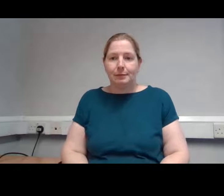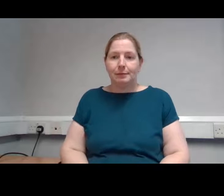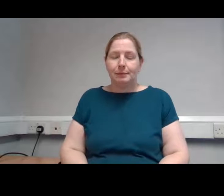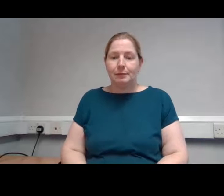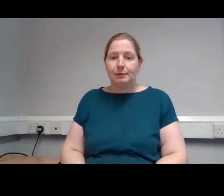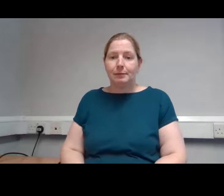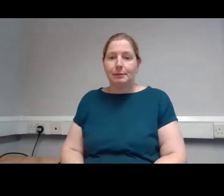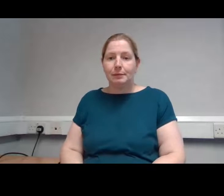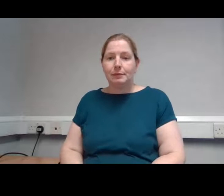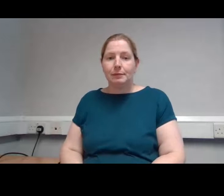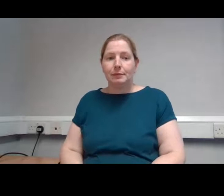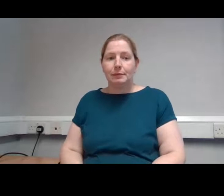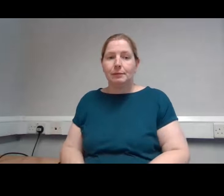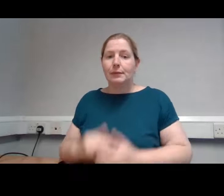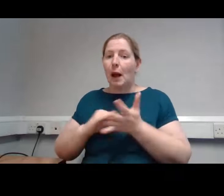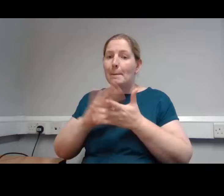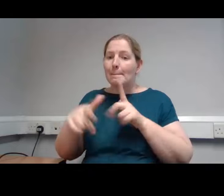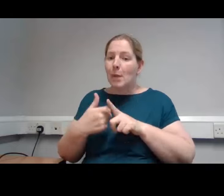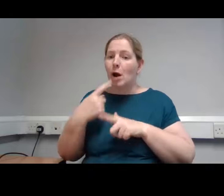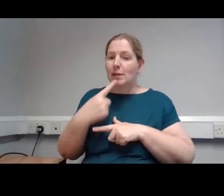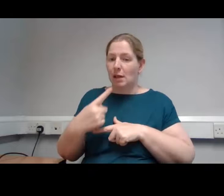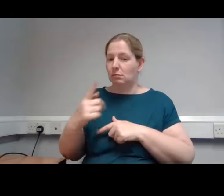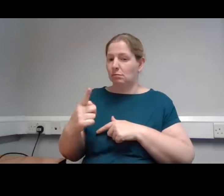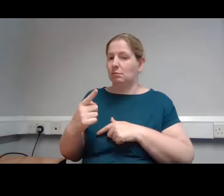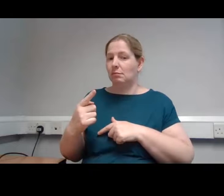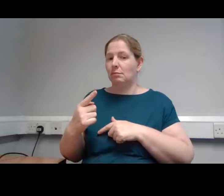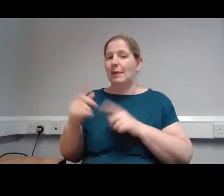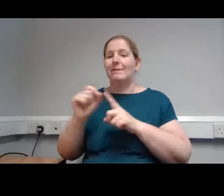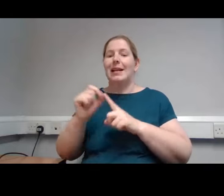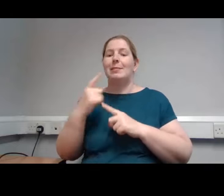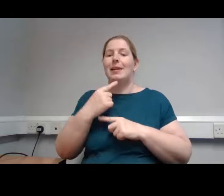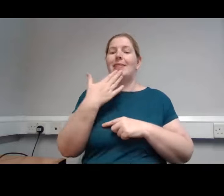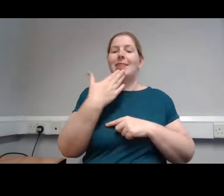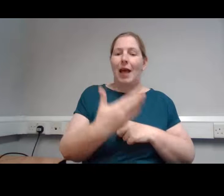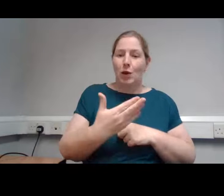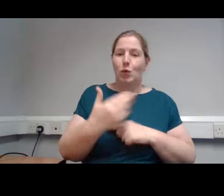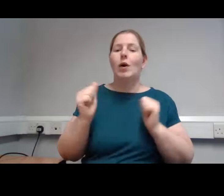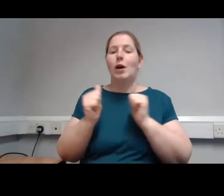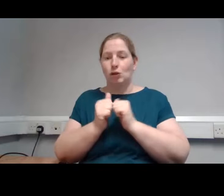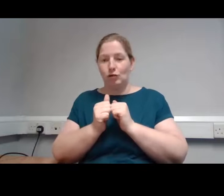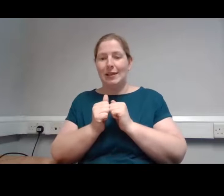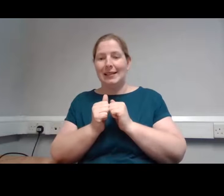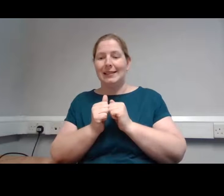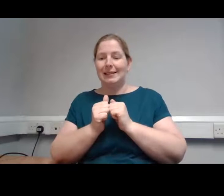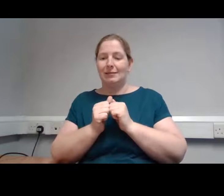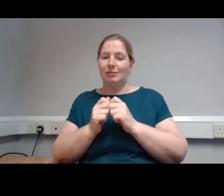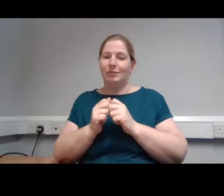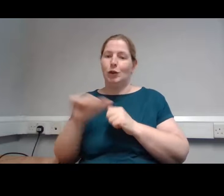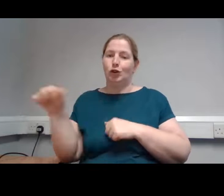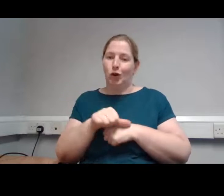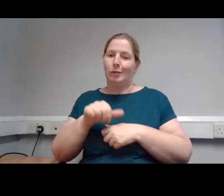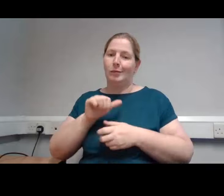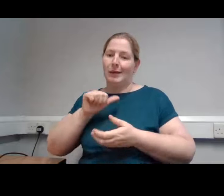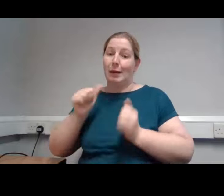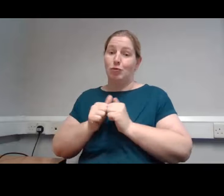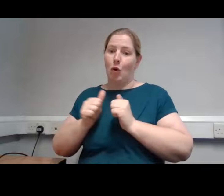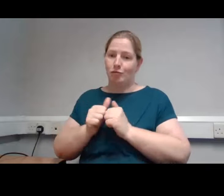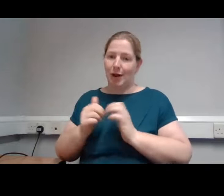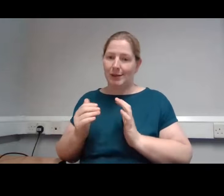In regards to Philippa's question, she has said thank you and she agrees with appropriate prescribing, but says it's scary